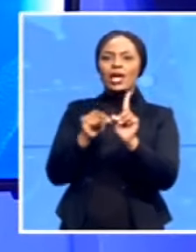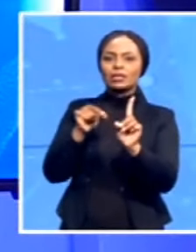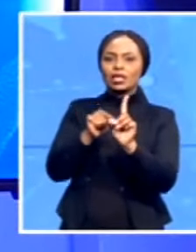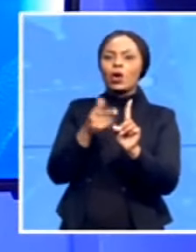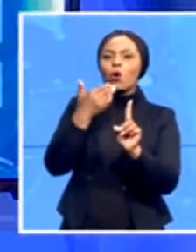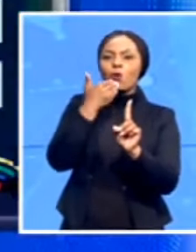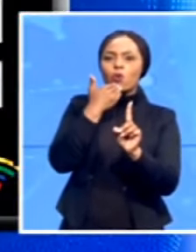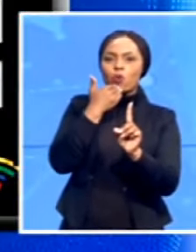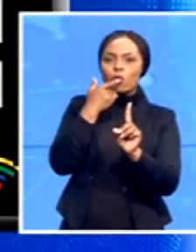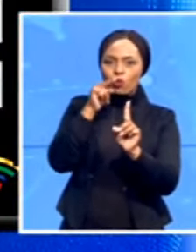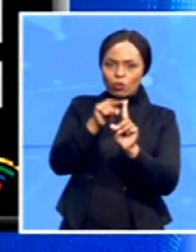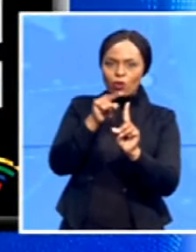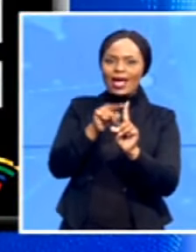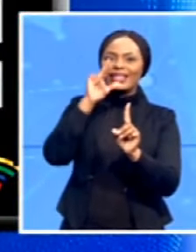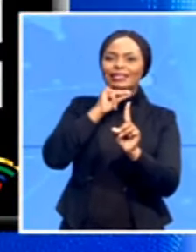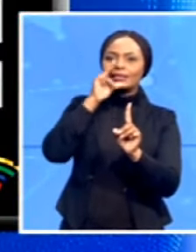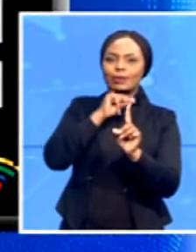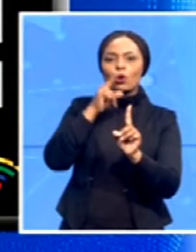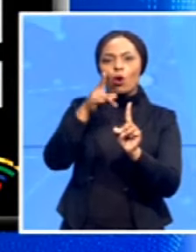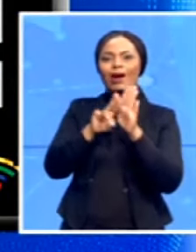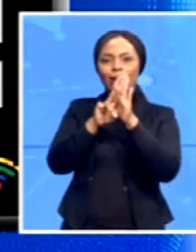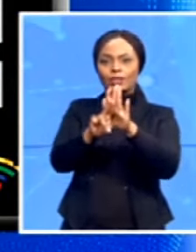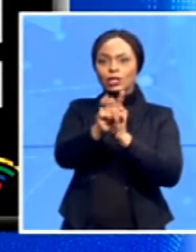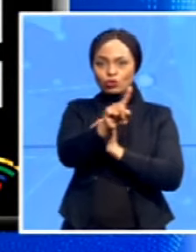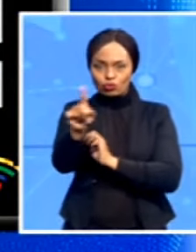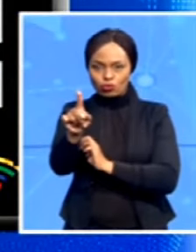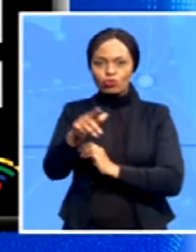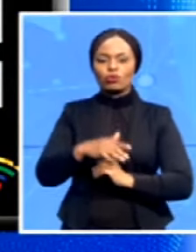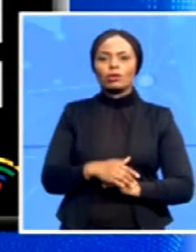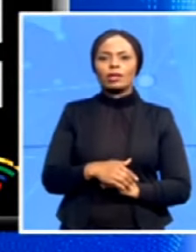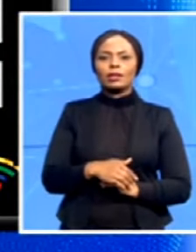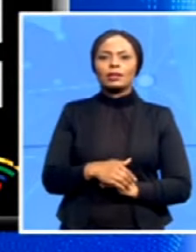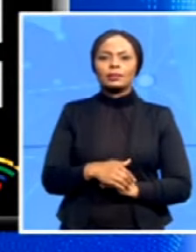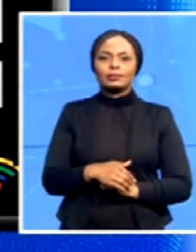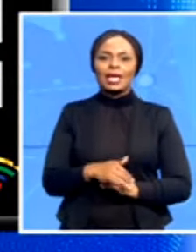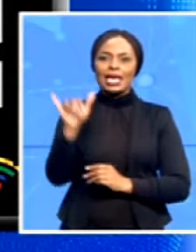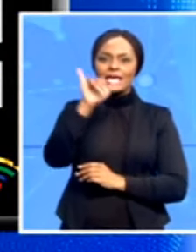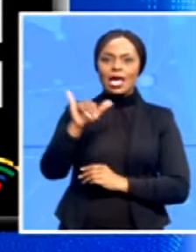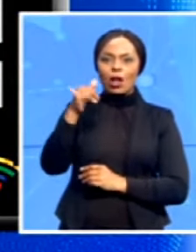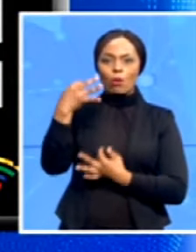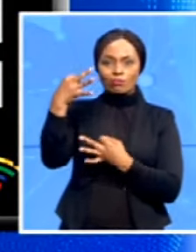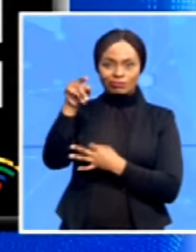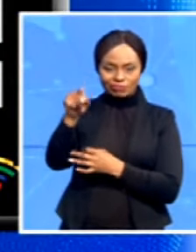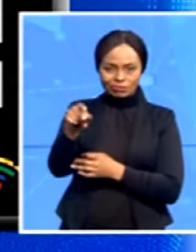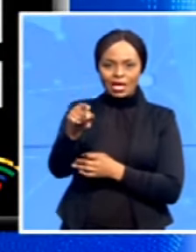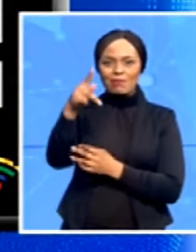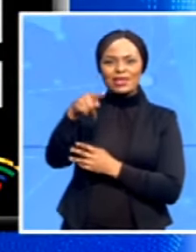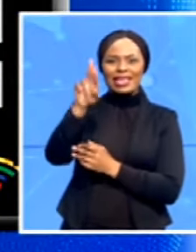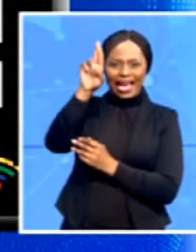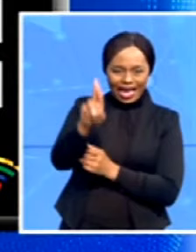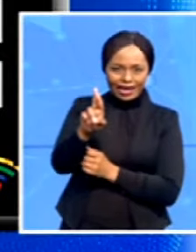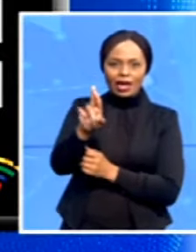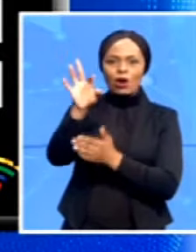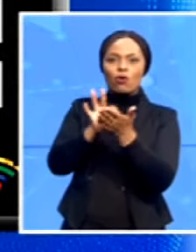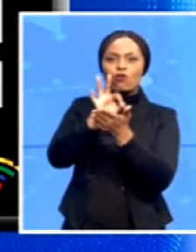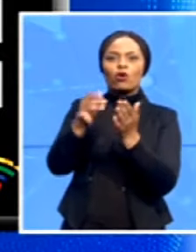your behalf. But this is back to the yellow ballot, which is the PR ballot and the vote for a political party. It gets a bit